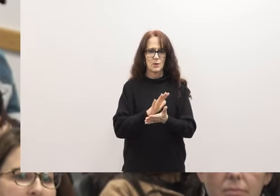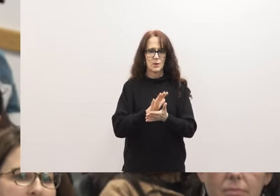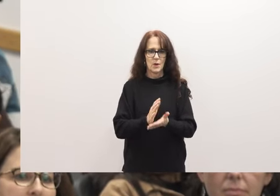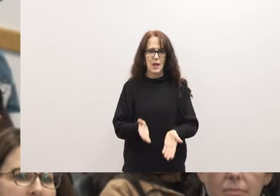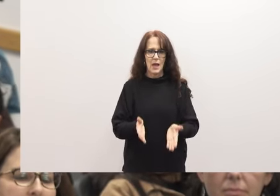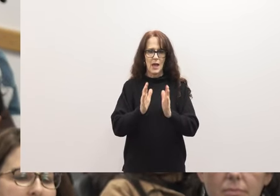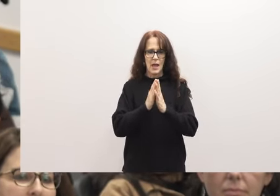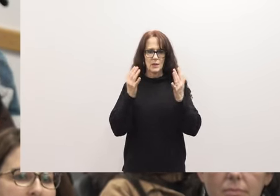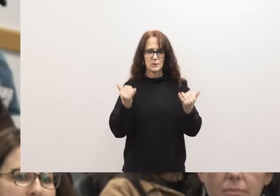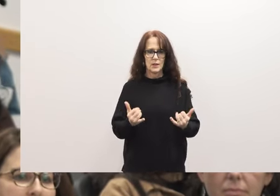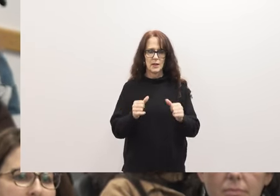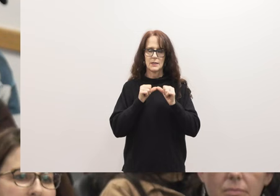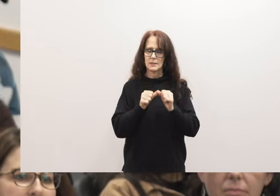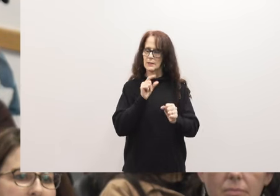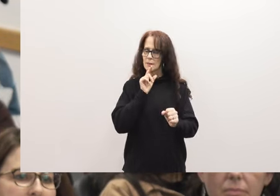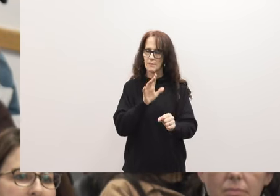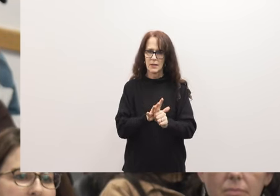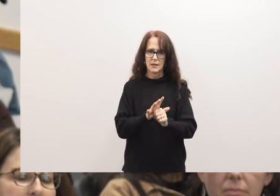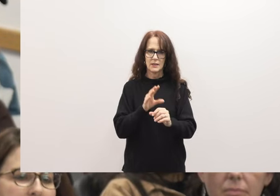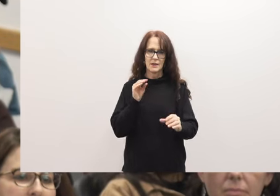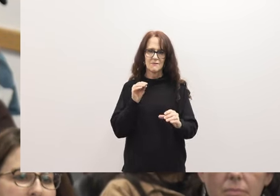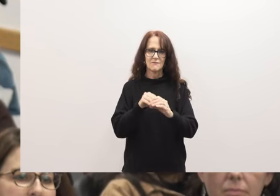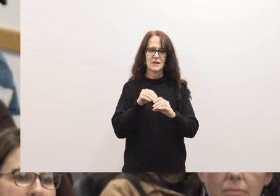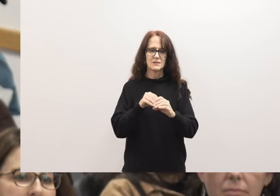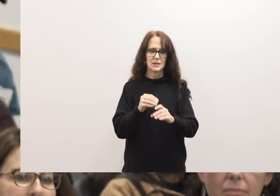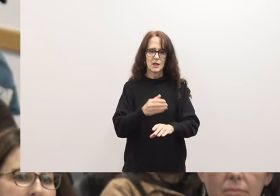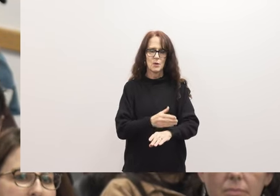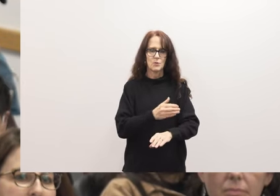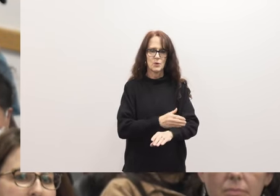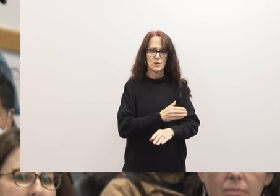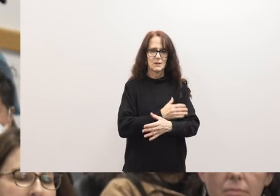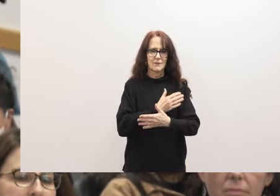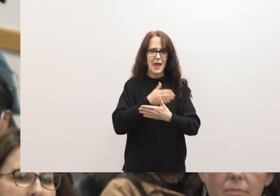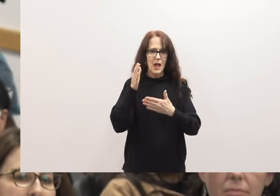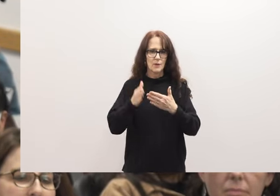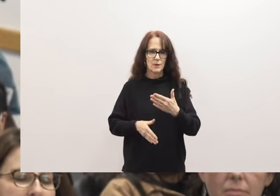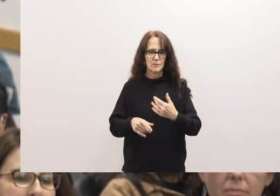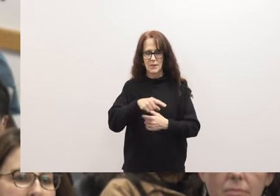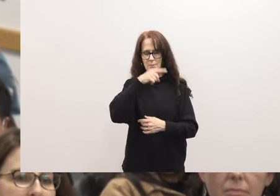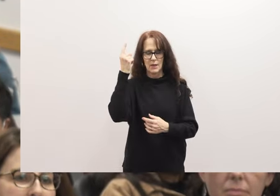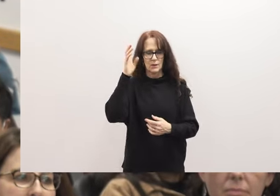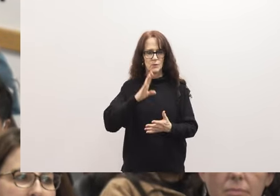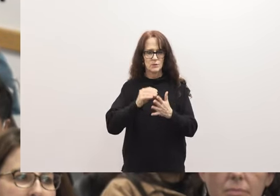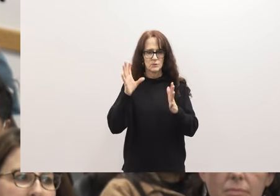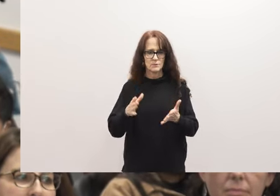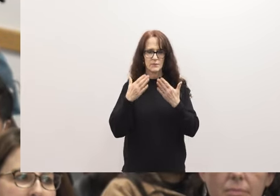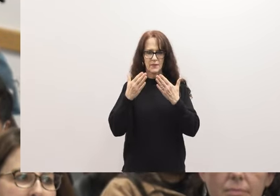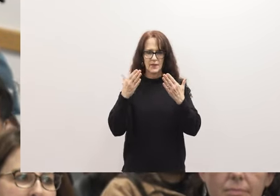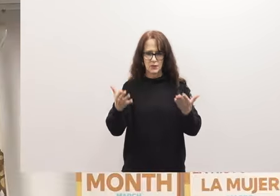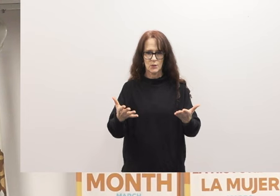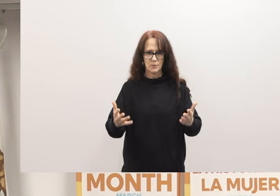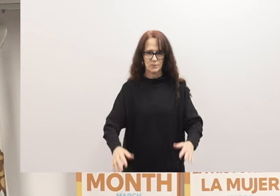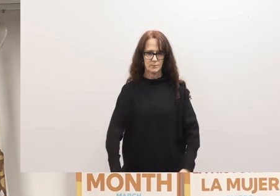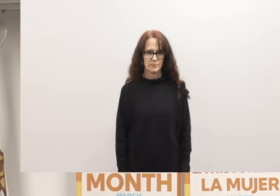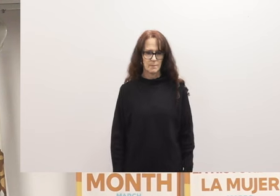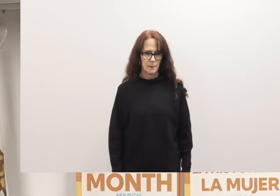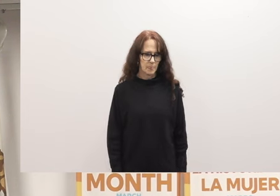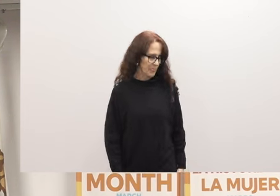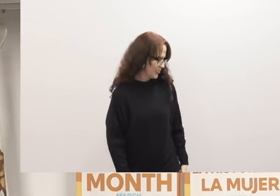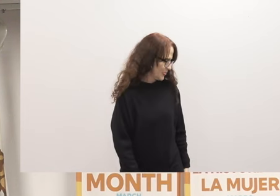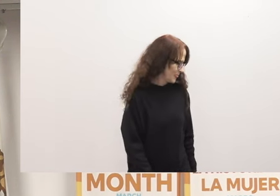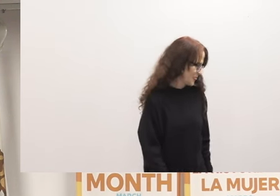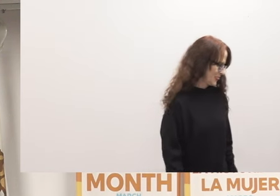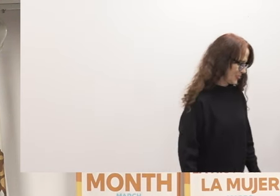you today to remain committed to investing in improving the outcomes of Black and Brown students. Thank you.